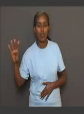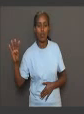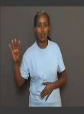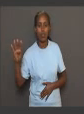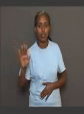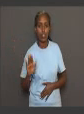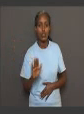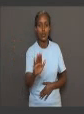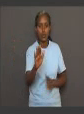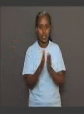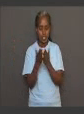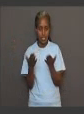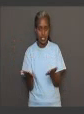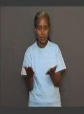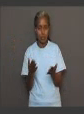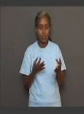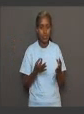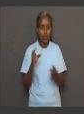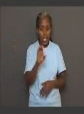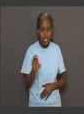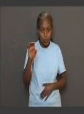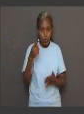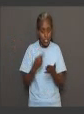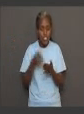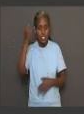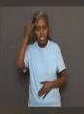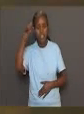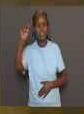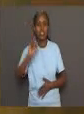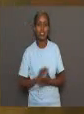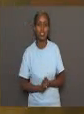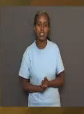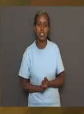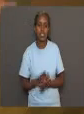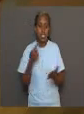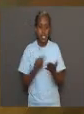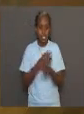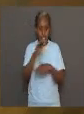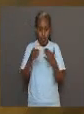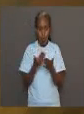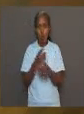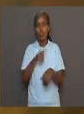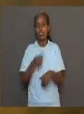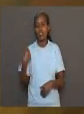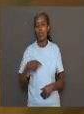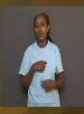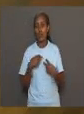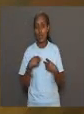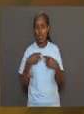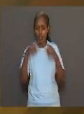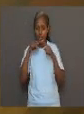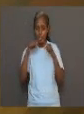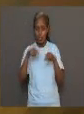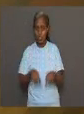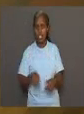284 of your textbook to explore these ideas further. That is all the time we have